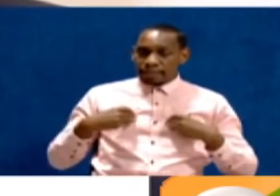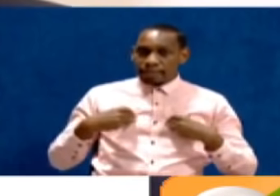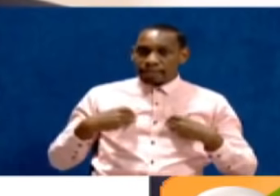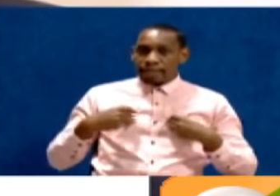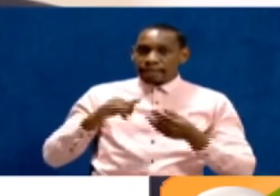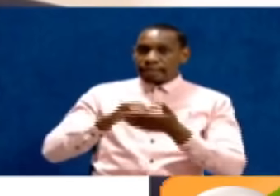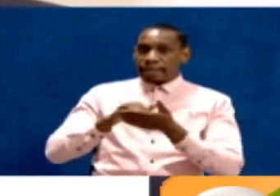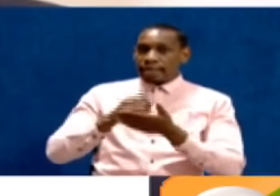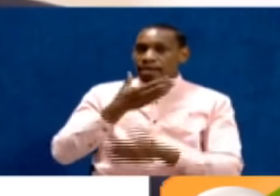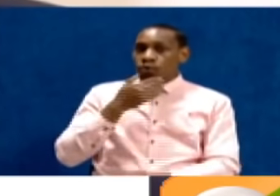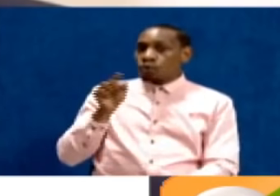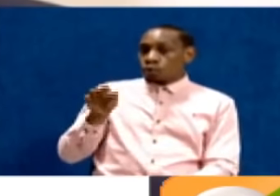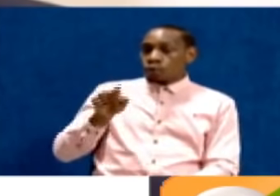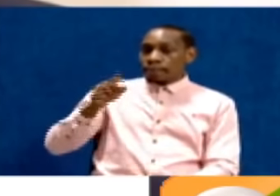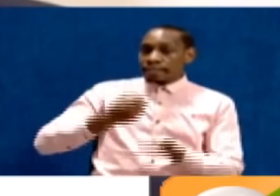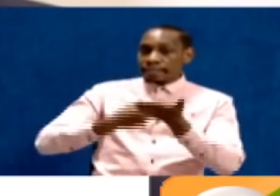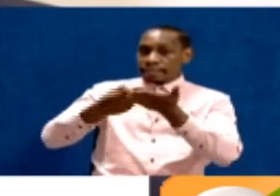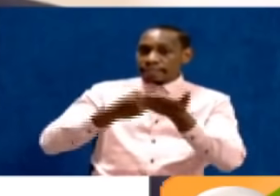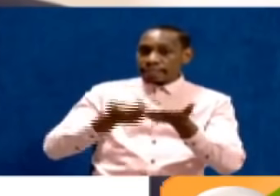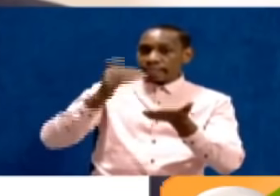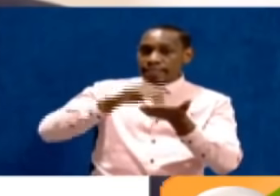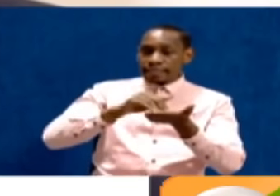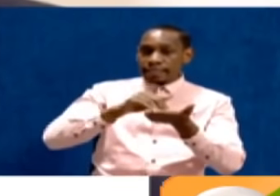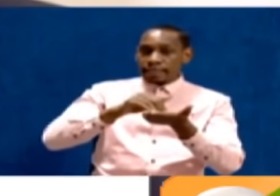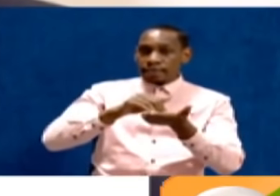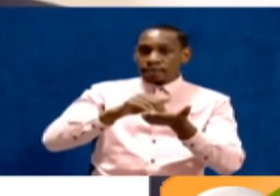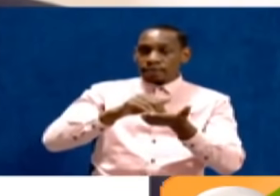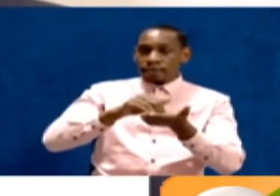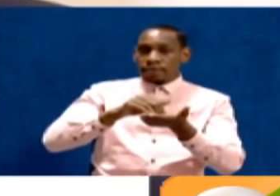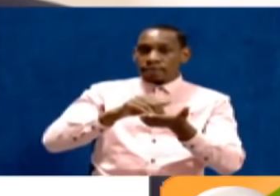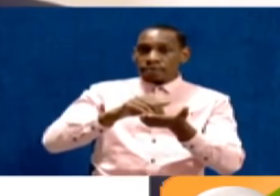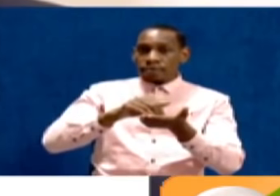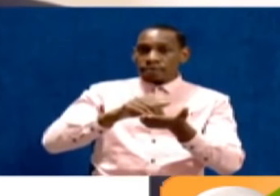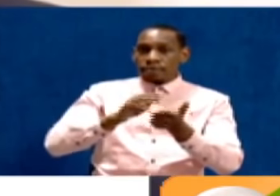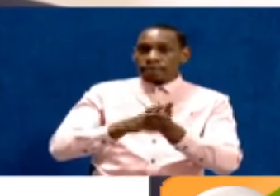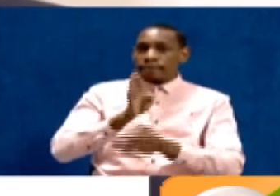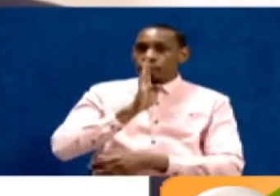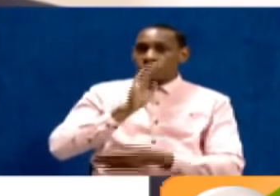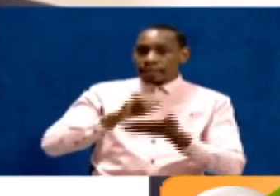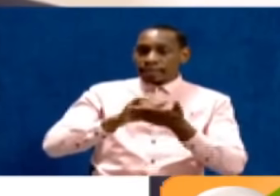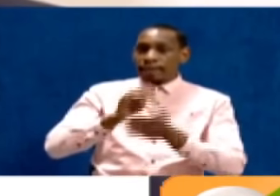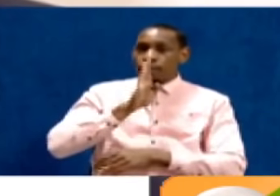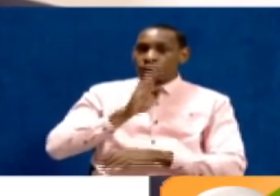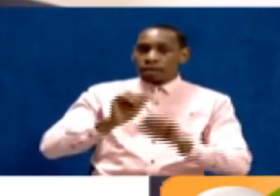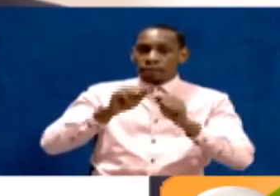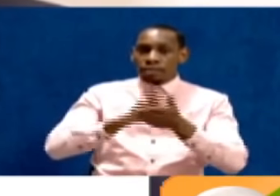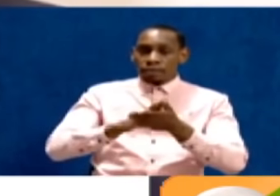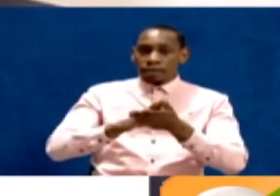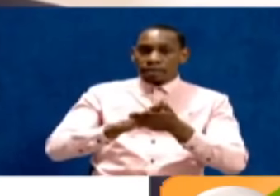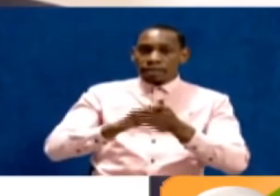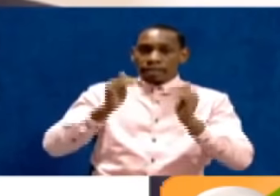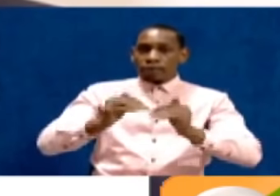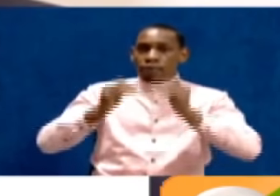he has to renegotiate with our creditors so that our debt can either be